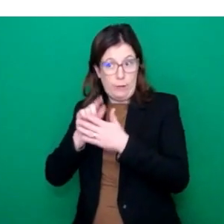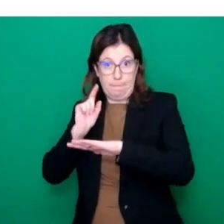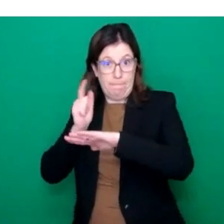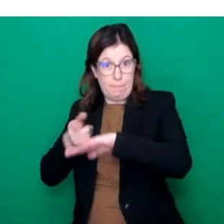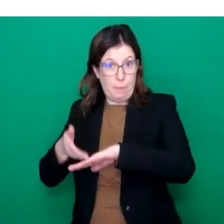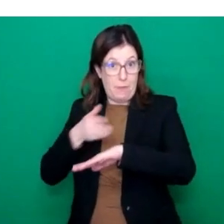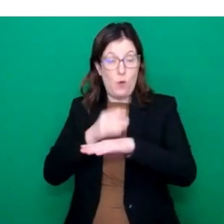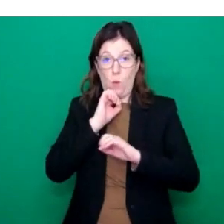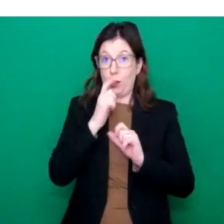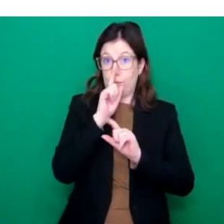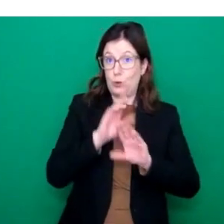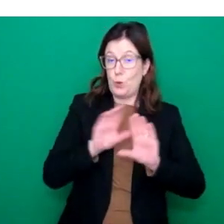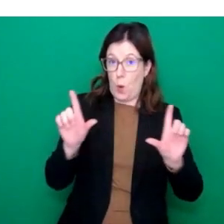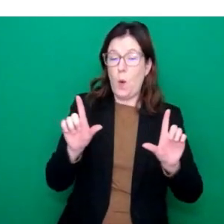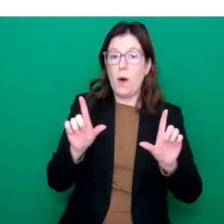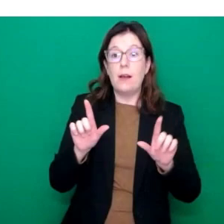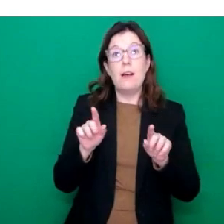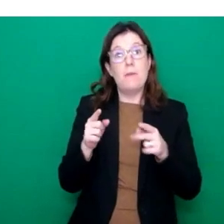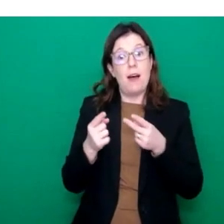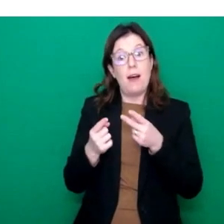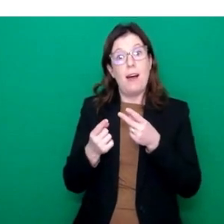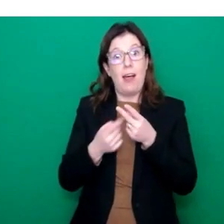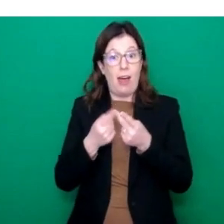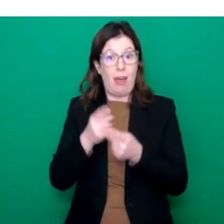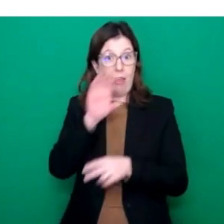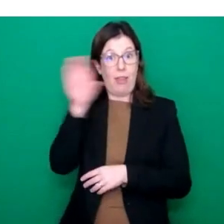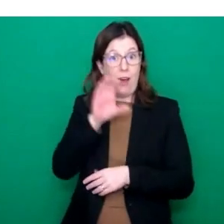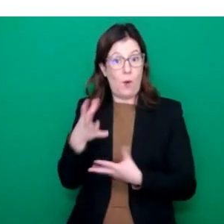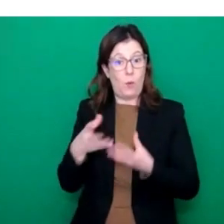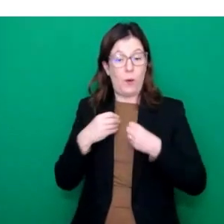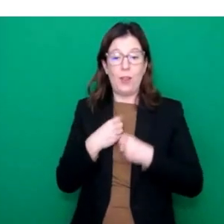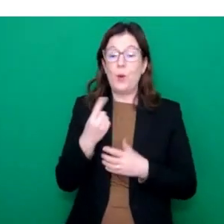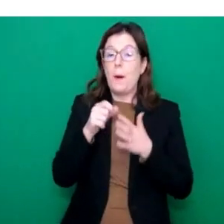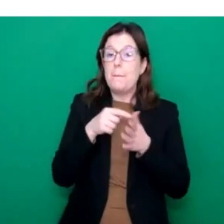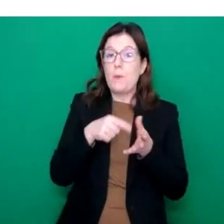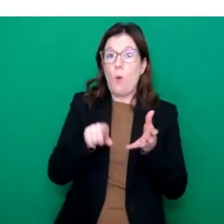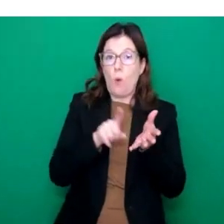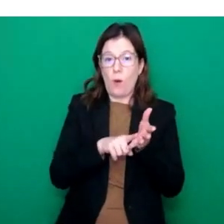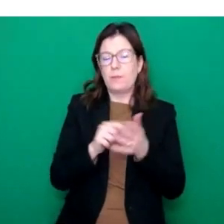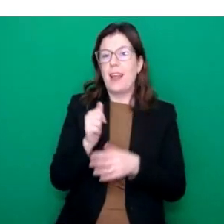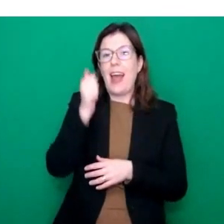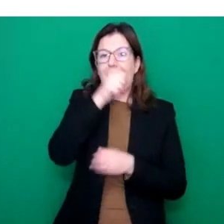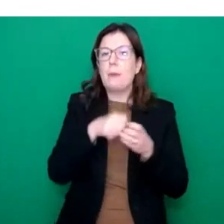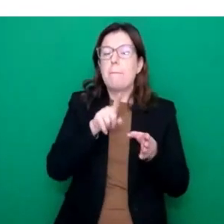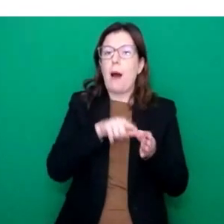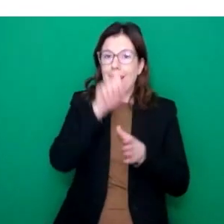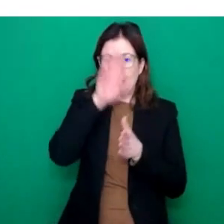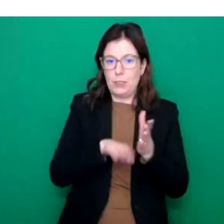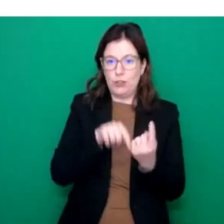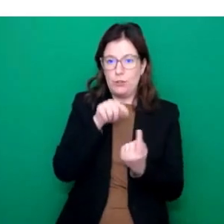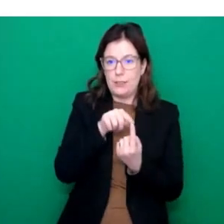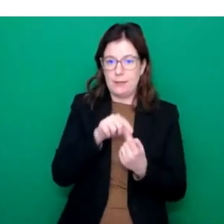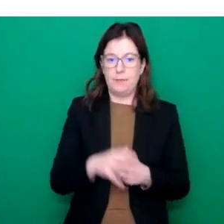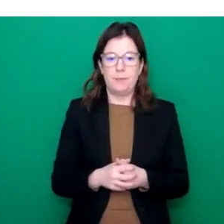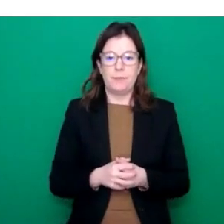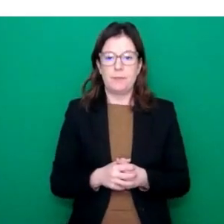some of the colleagues who are able to join us today. So first of all, we have Paul, who's our expert by experience. We